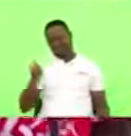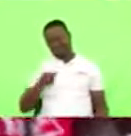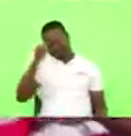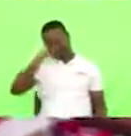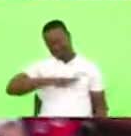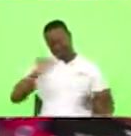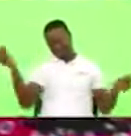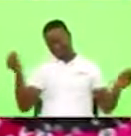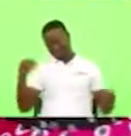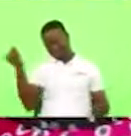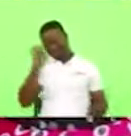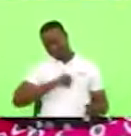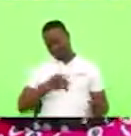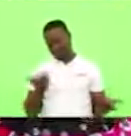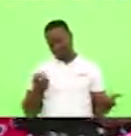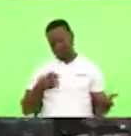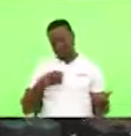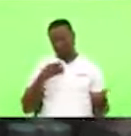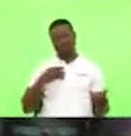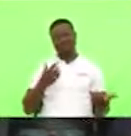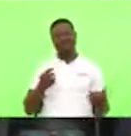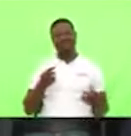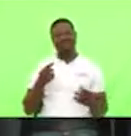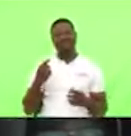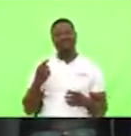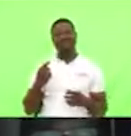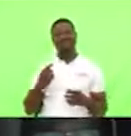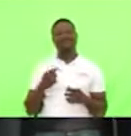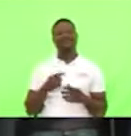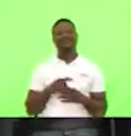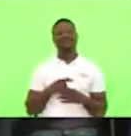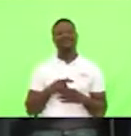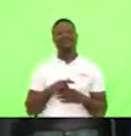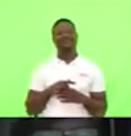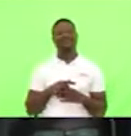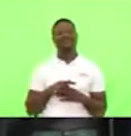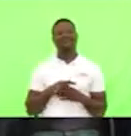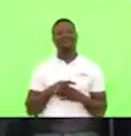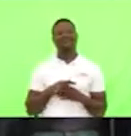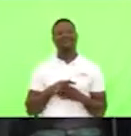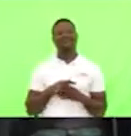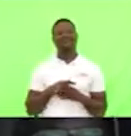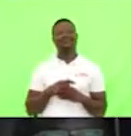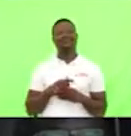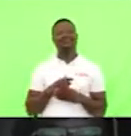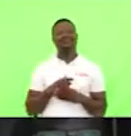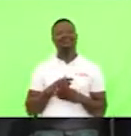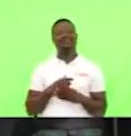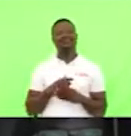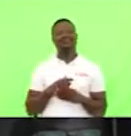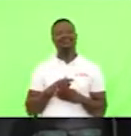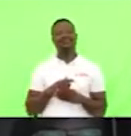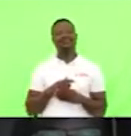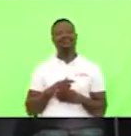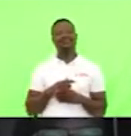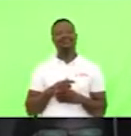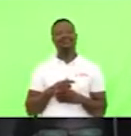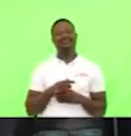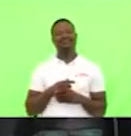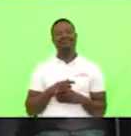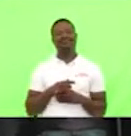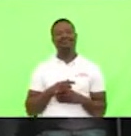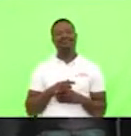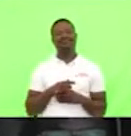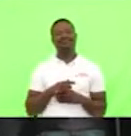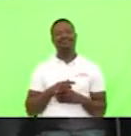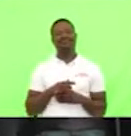Typical man. As for us, when we are even missing the way, and our wife say, oh, let's take left. A man will